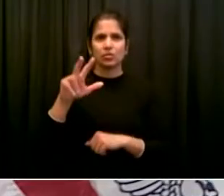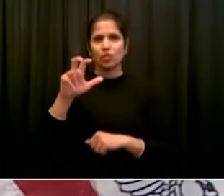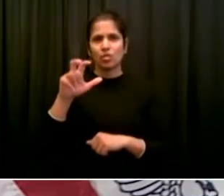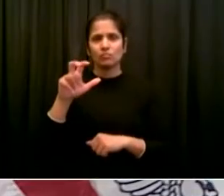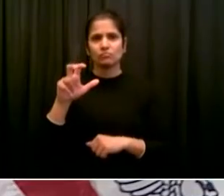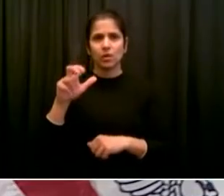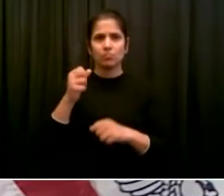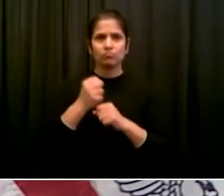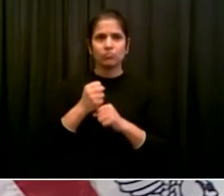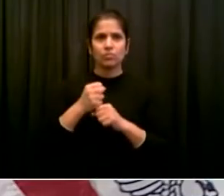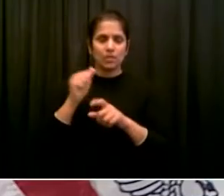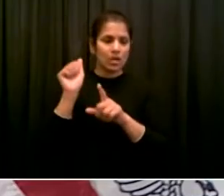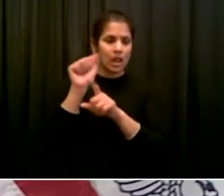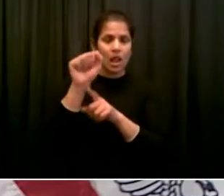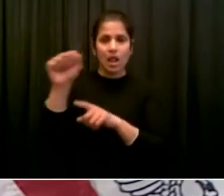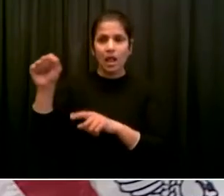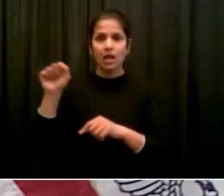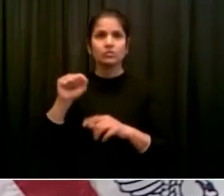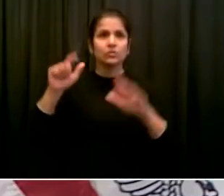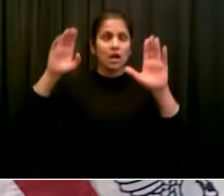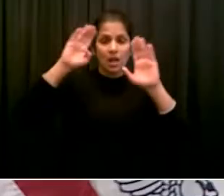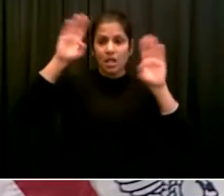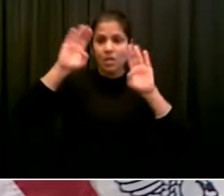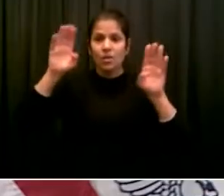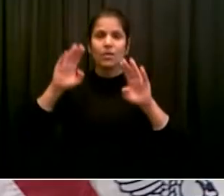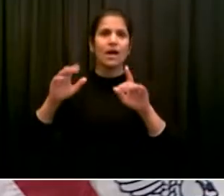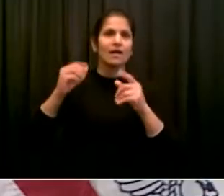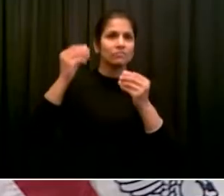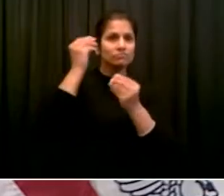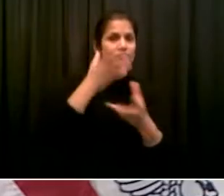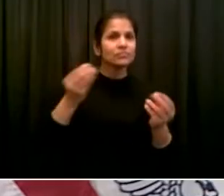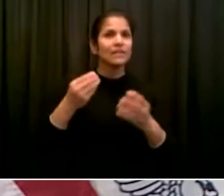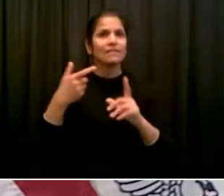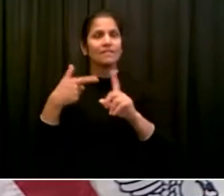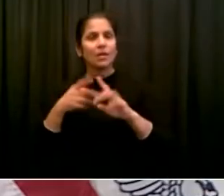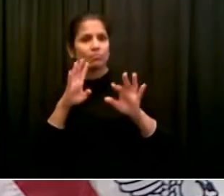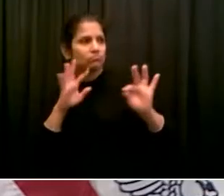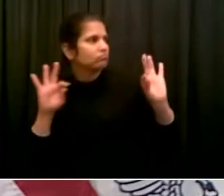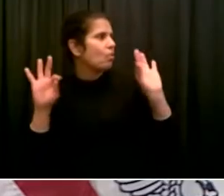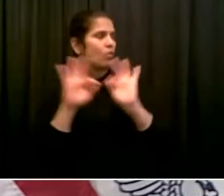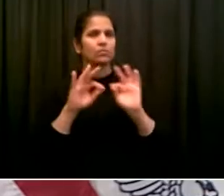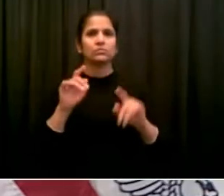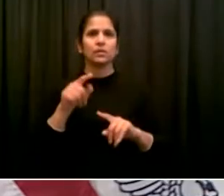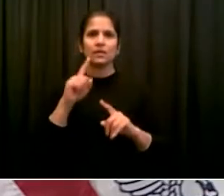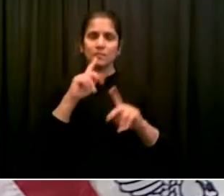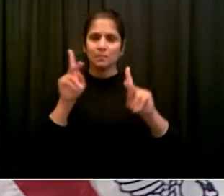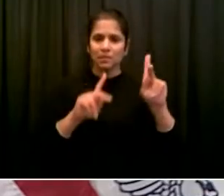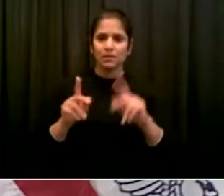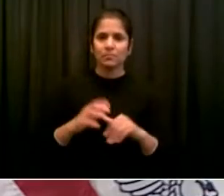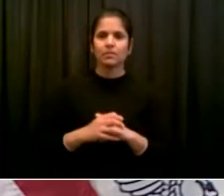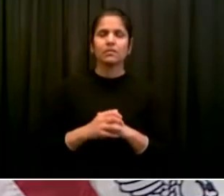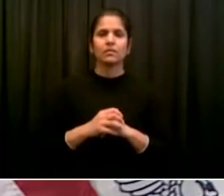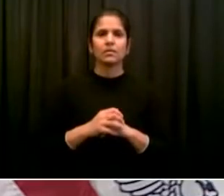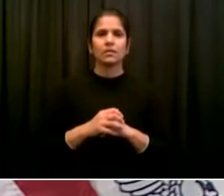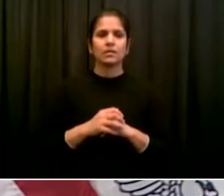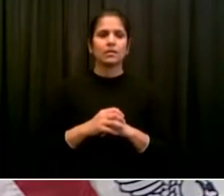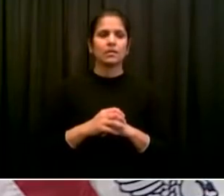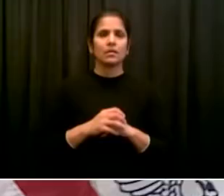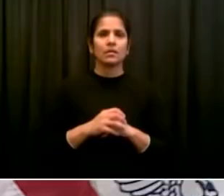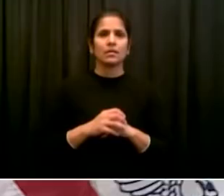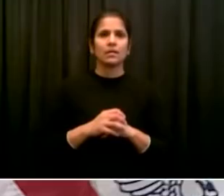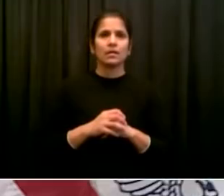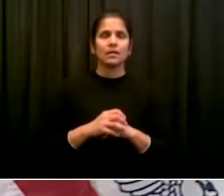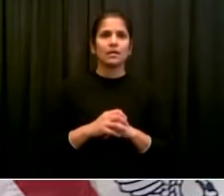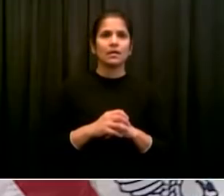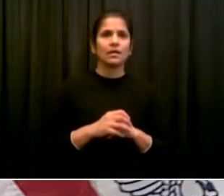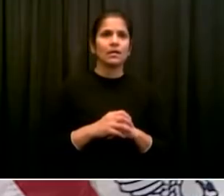knocking and getting the word out about vaccination. We've had over 1,250 events since the beginning of our